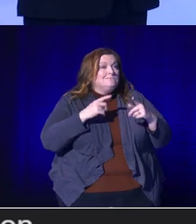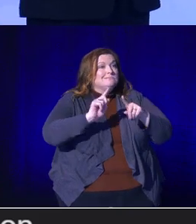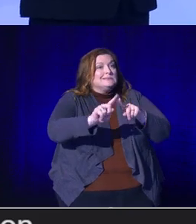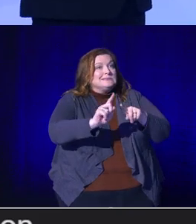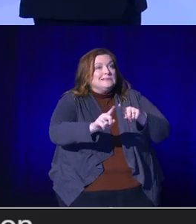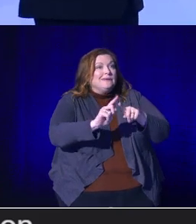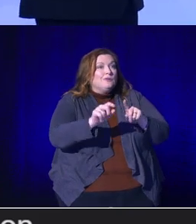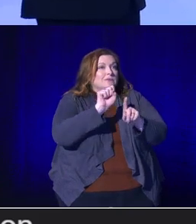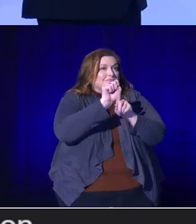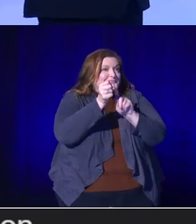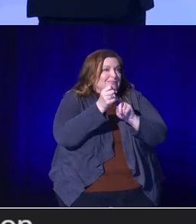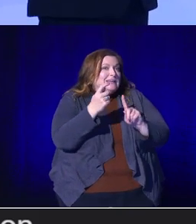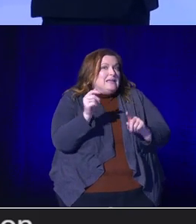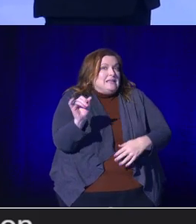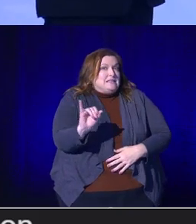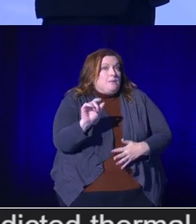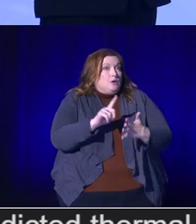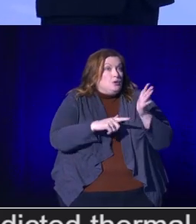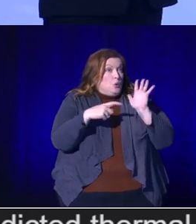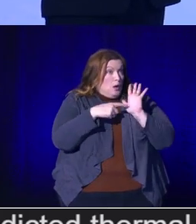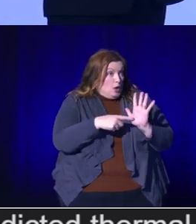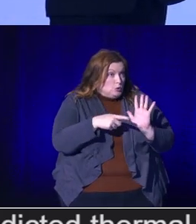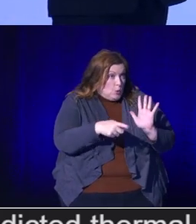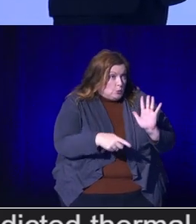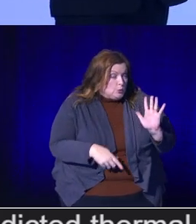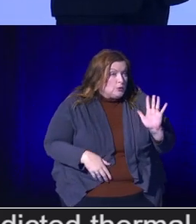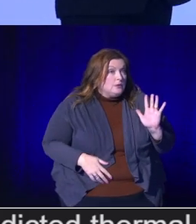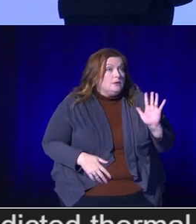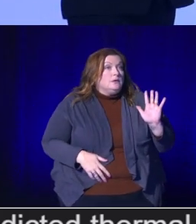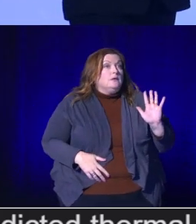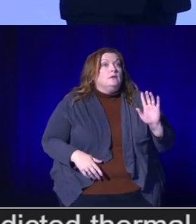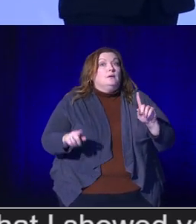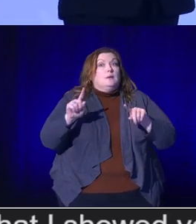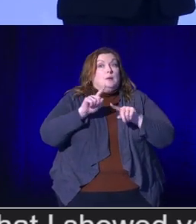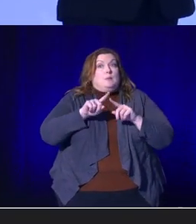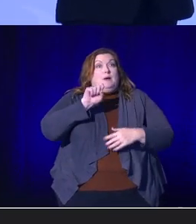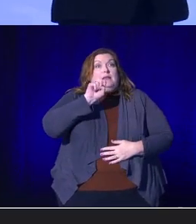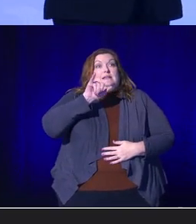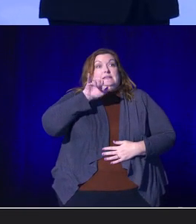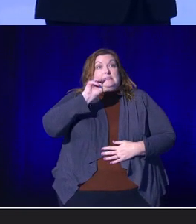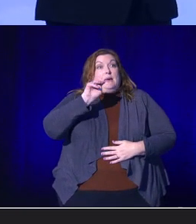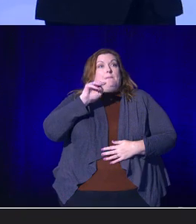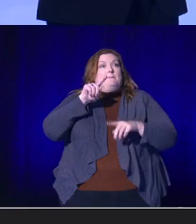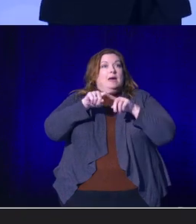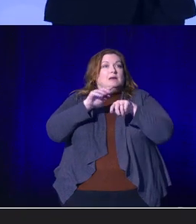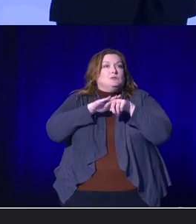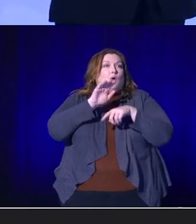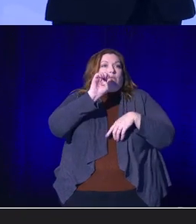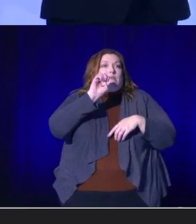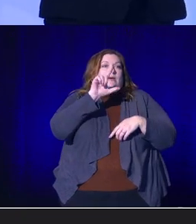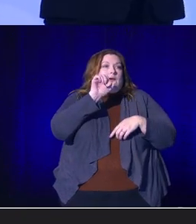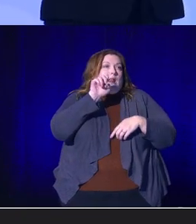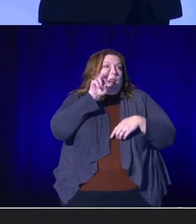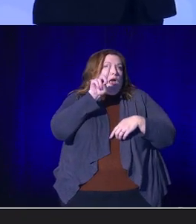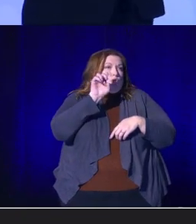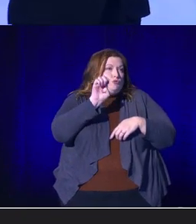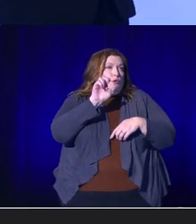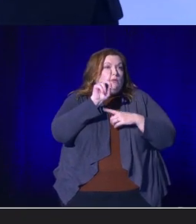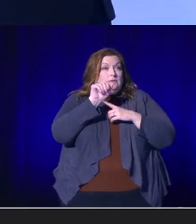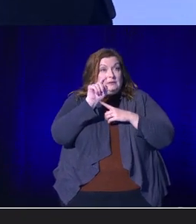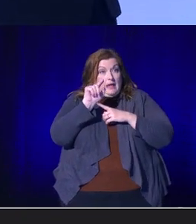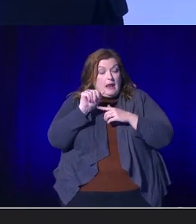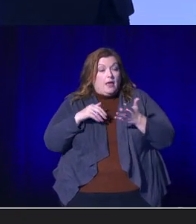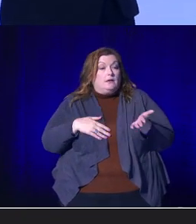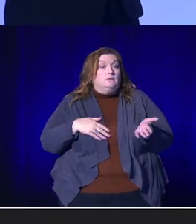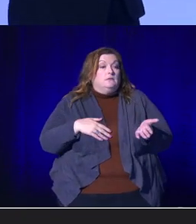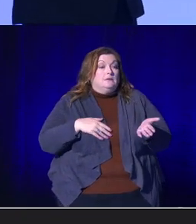conditions, similar to what I showed you in the full cell, but this is simulated based on the electrode data. And notably,